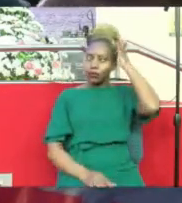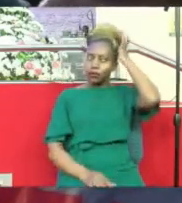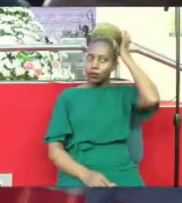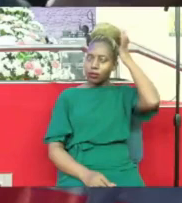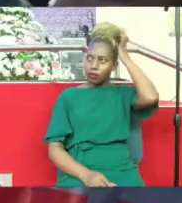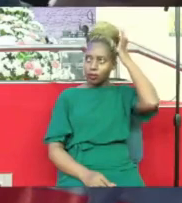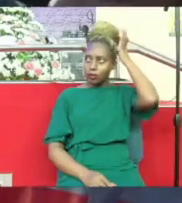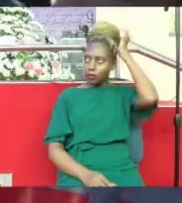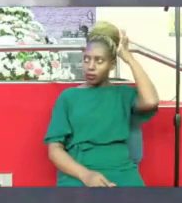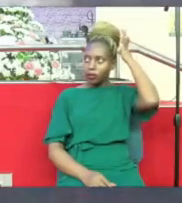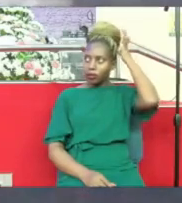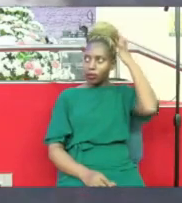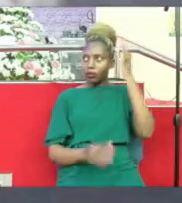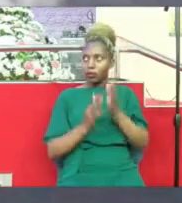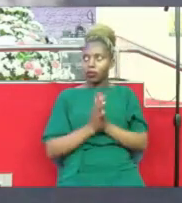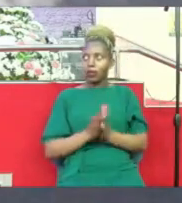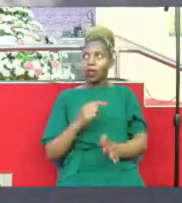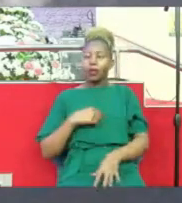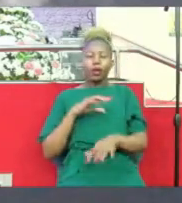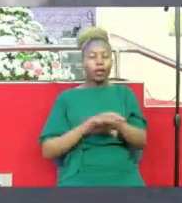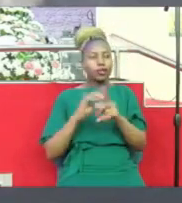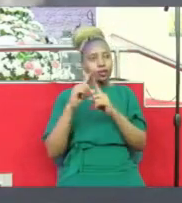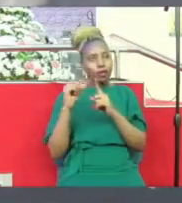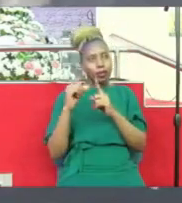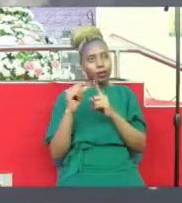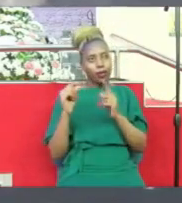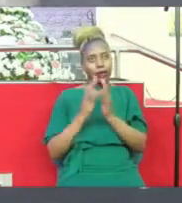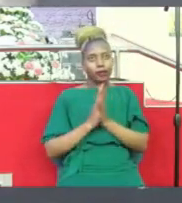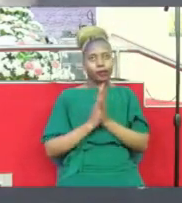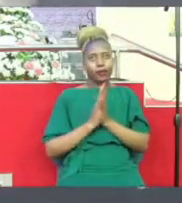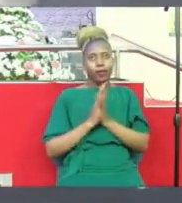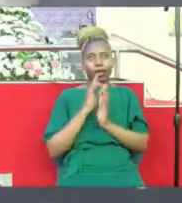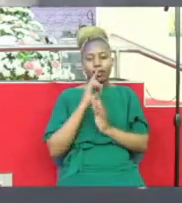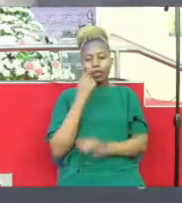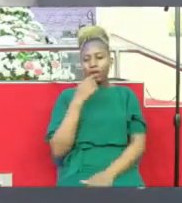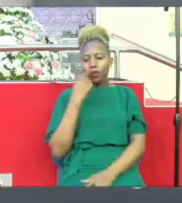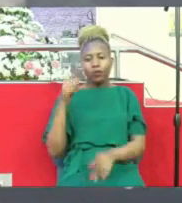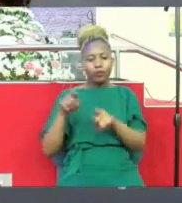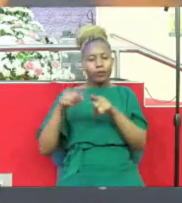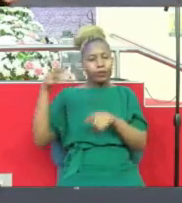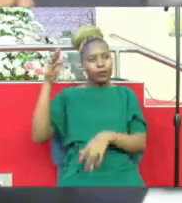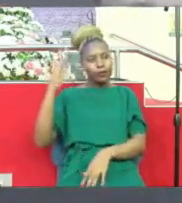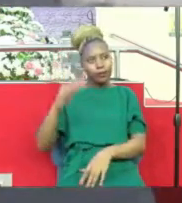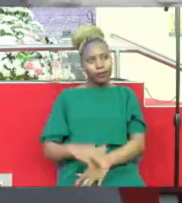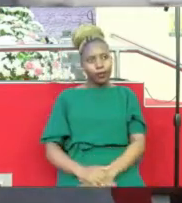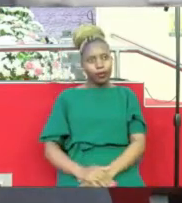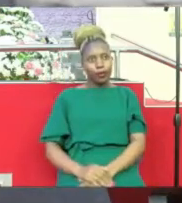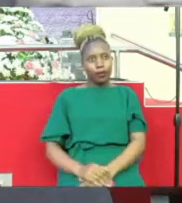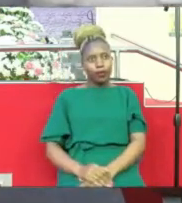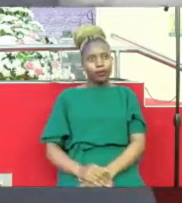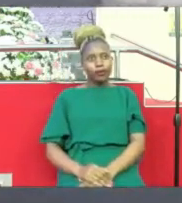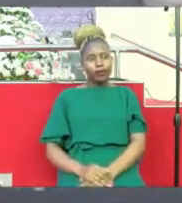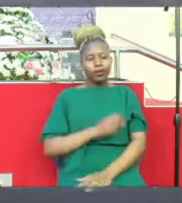I took the word. I said, Micaiah, you have a sound